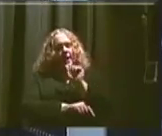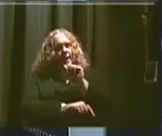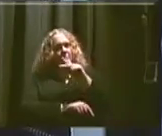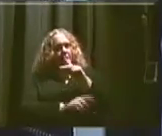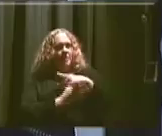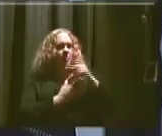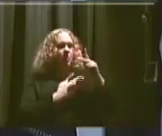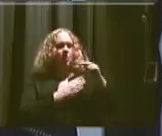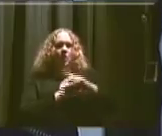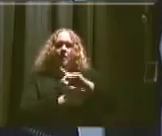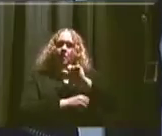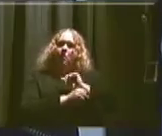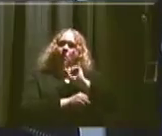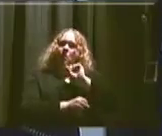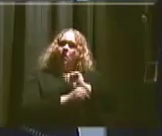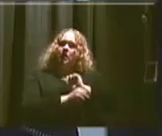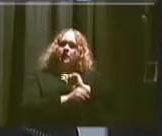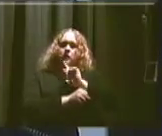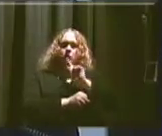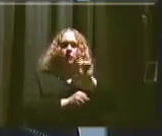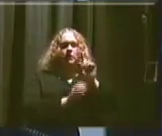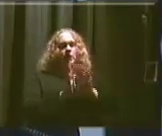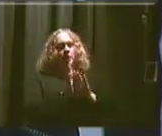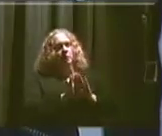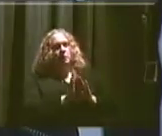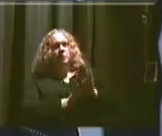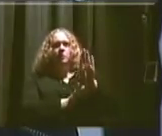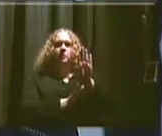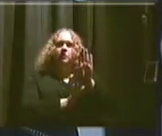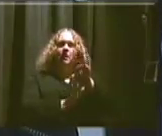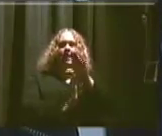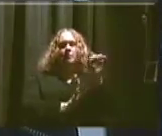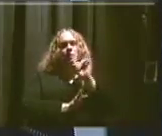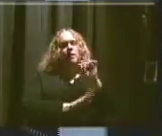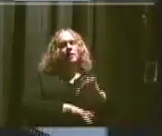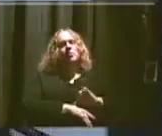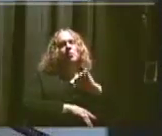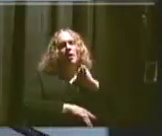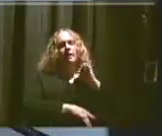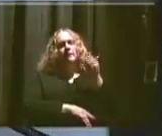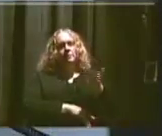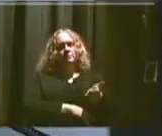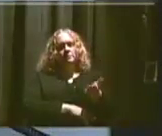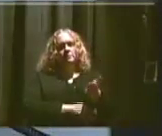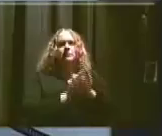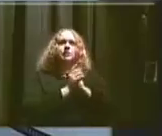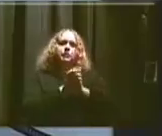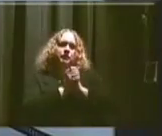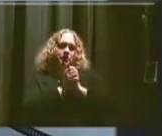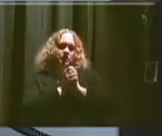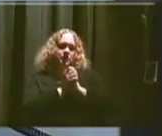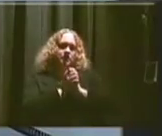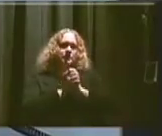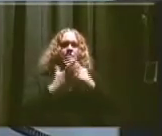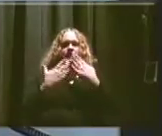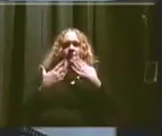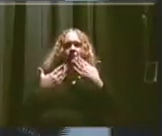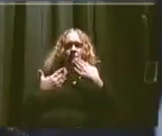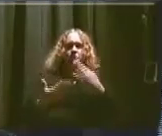that he does there is accelerating, and just proud of him, Peyton Adelman. So congratulations, thank you.